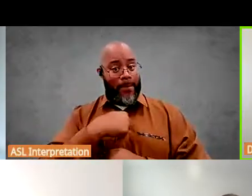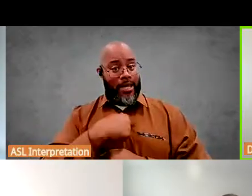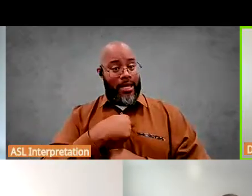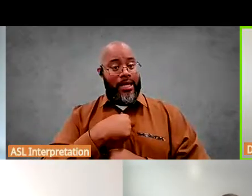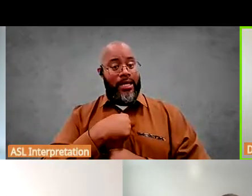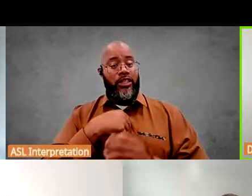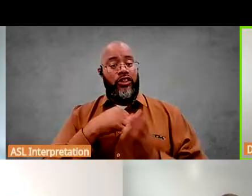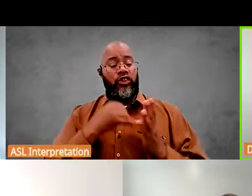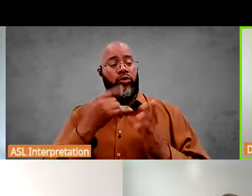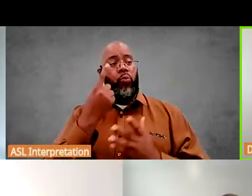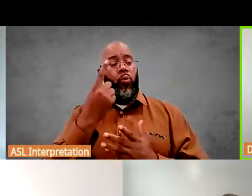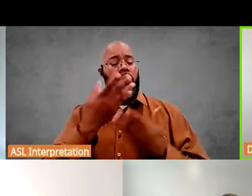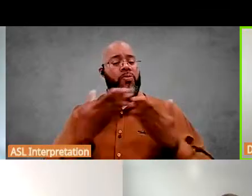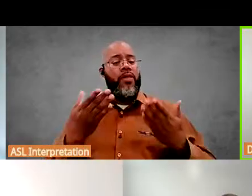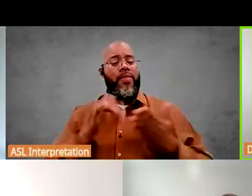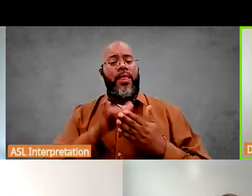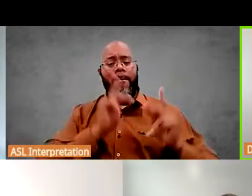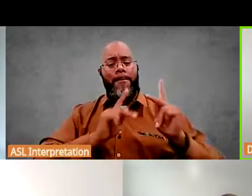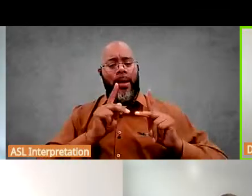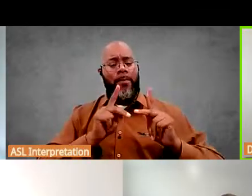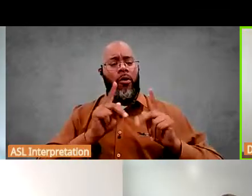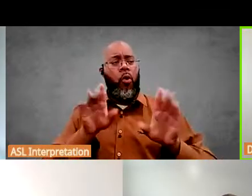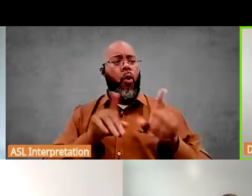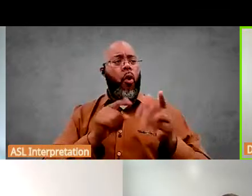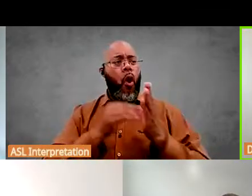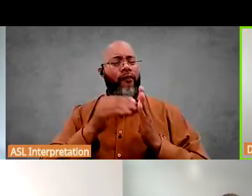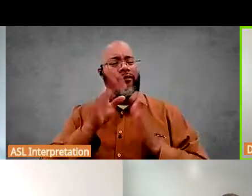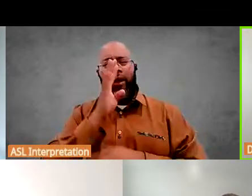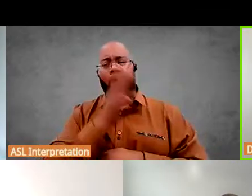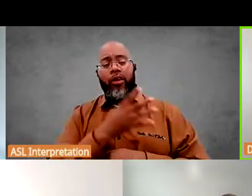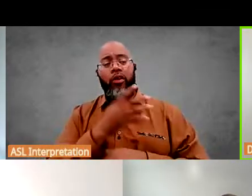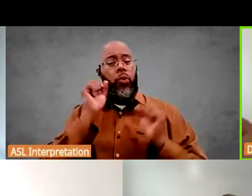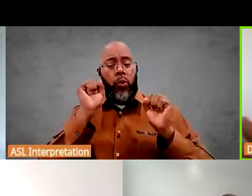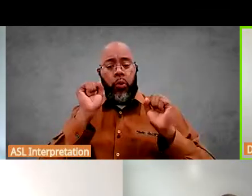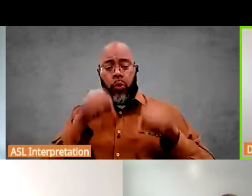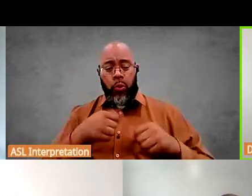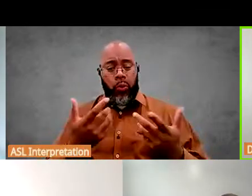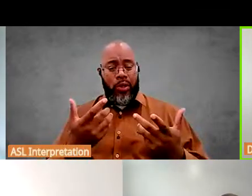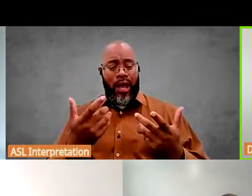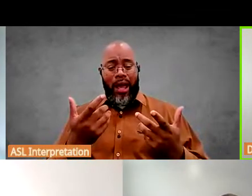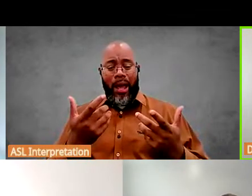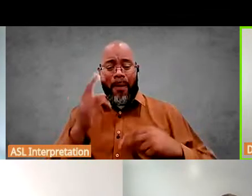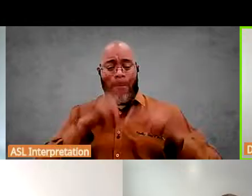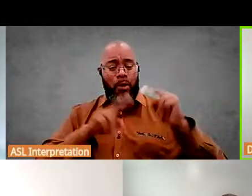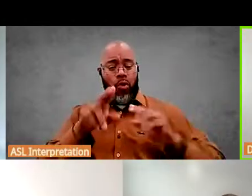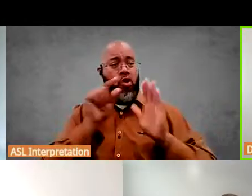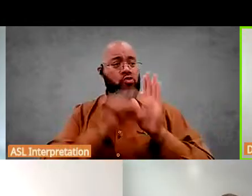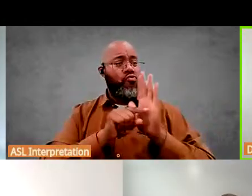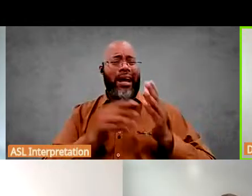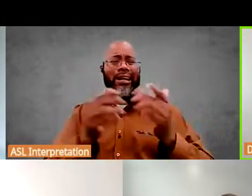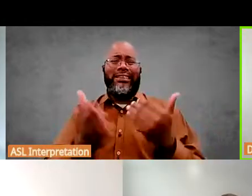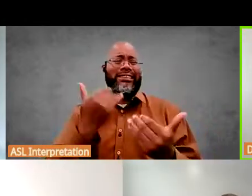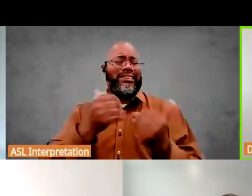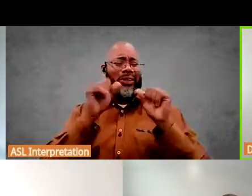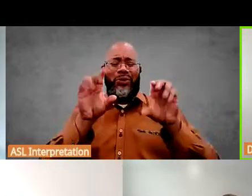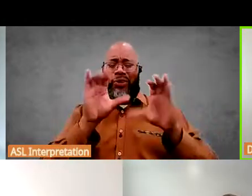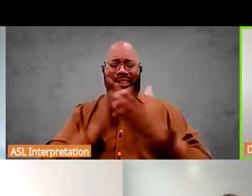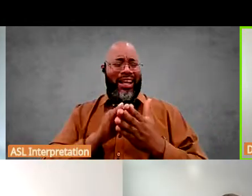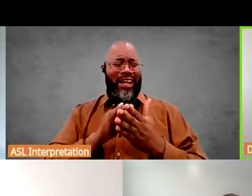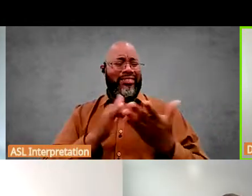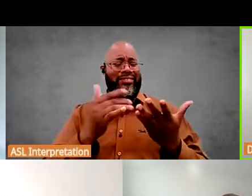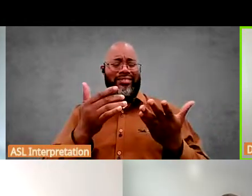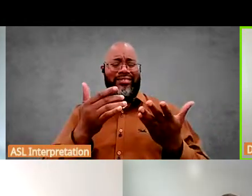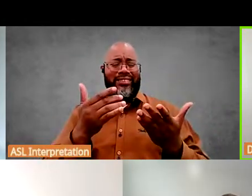just one thing that people often look. You can build your grade all you want. In fact, good grades are easy. Let's lack of a better